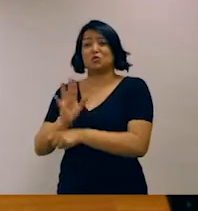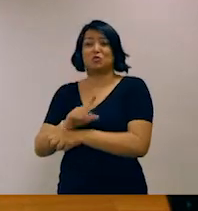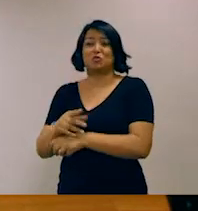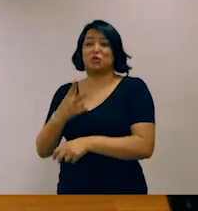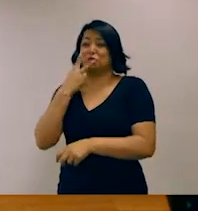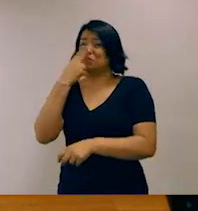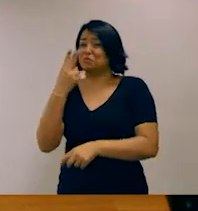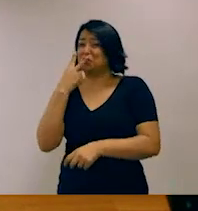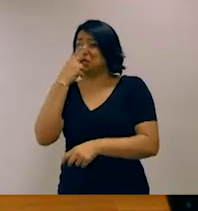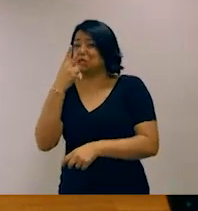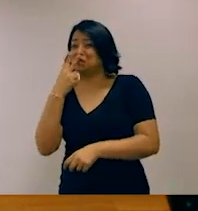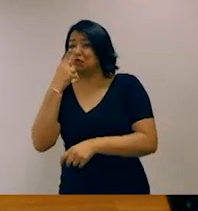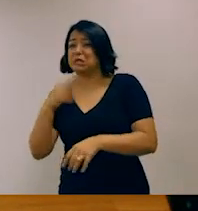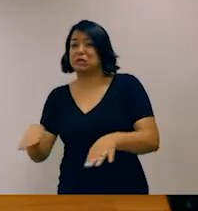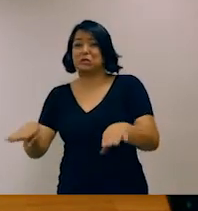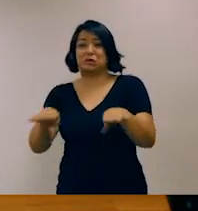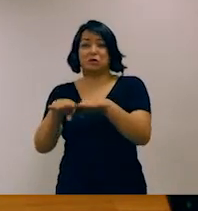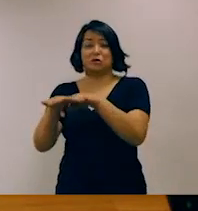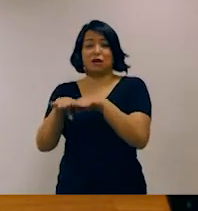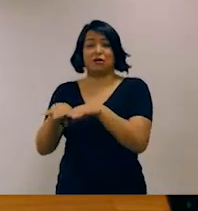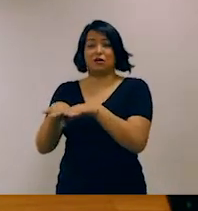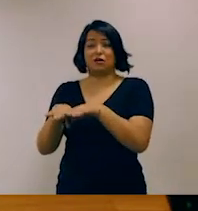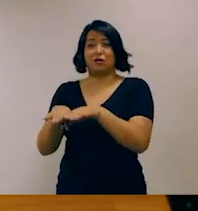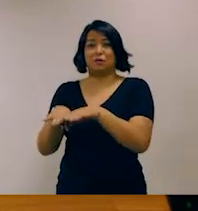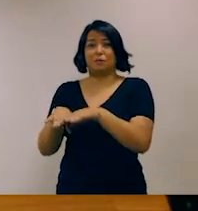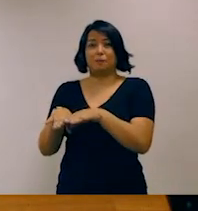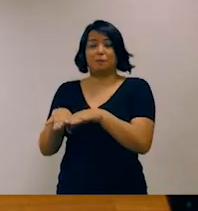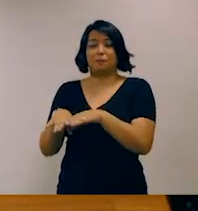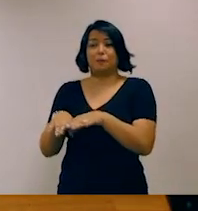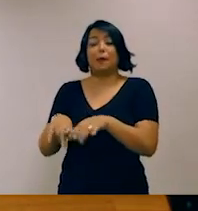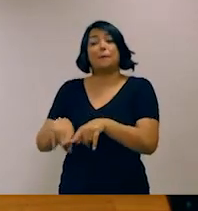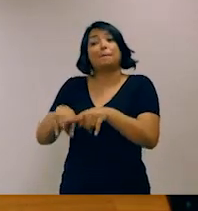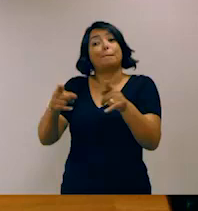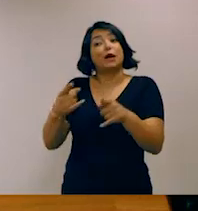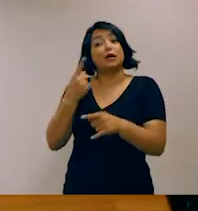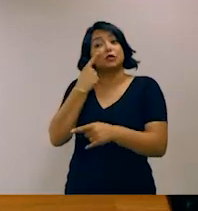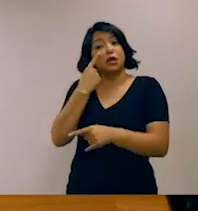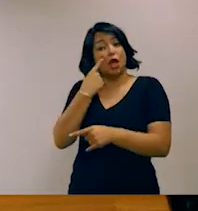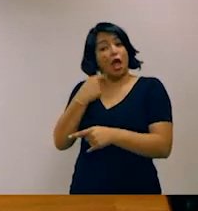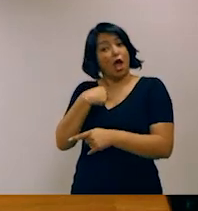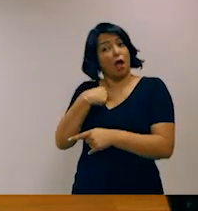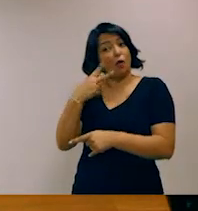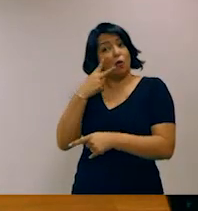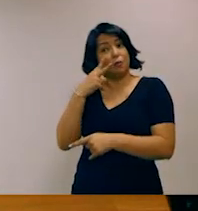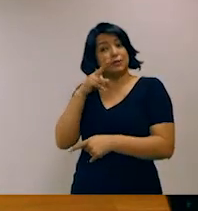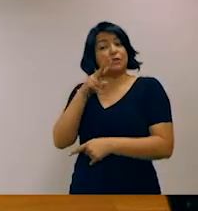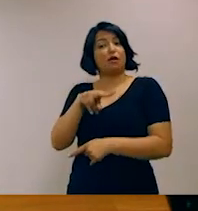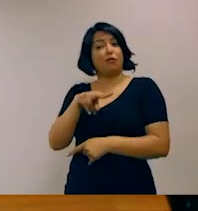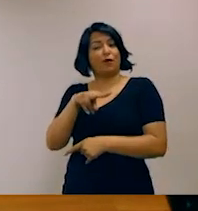I could observe is that, in fact, among the